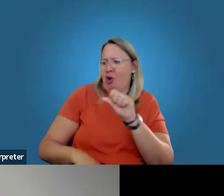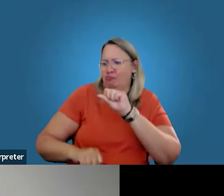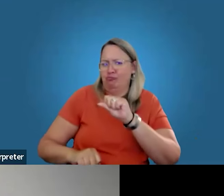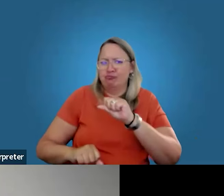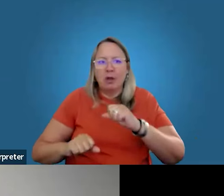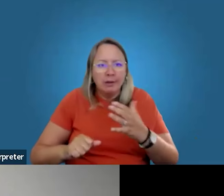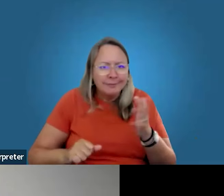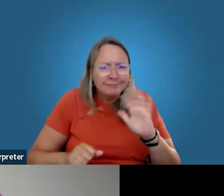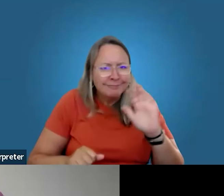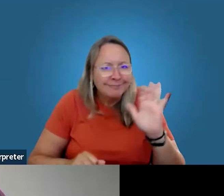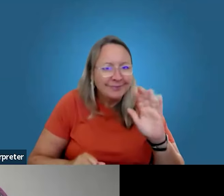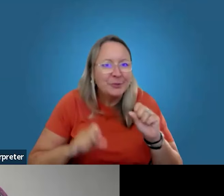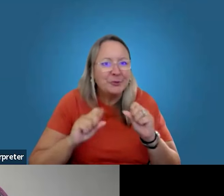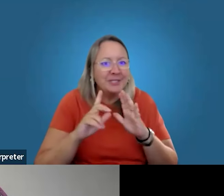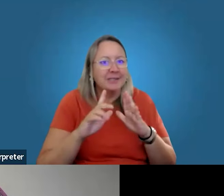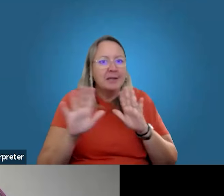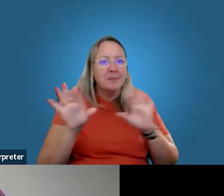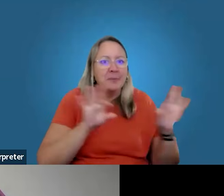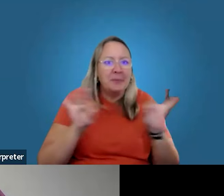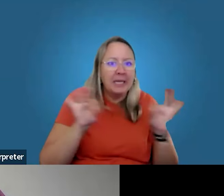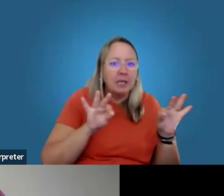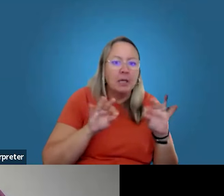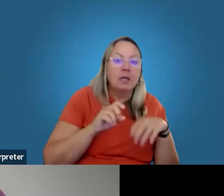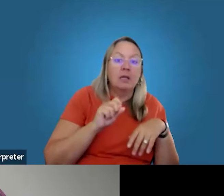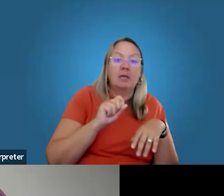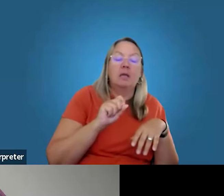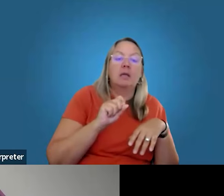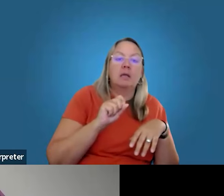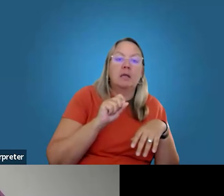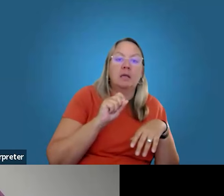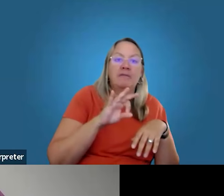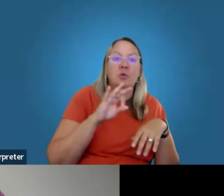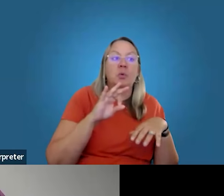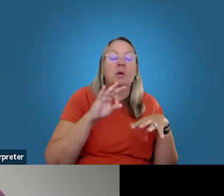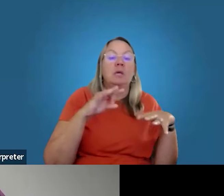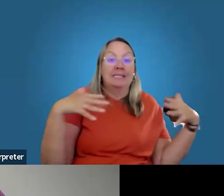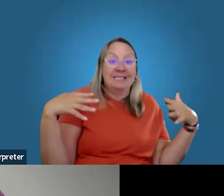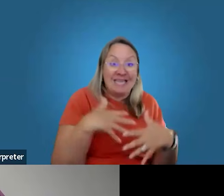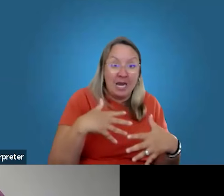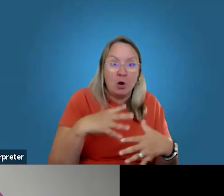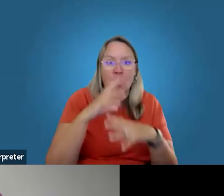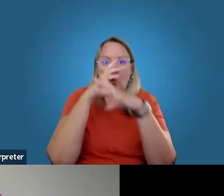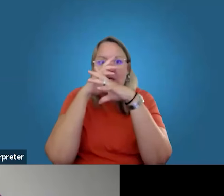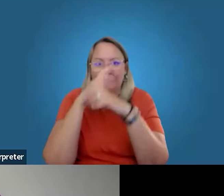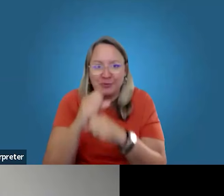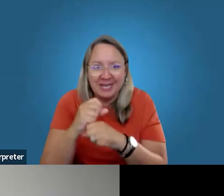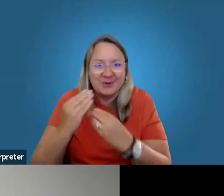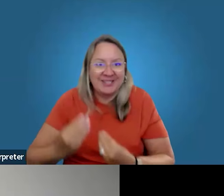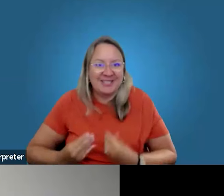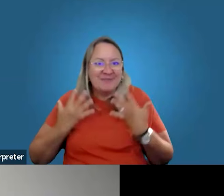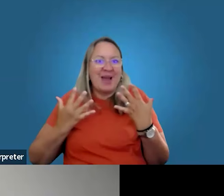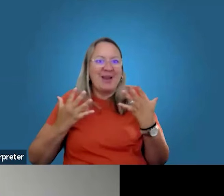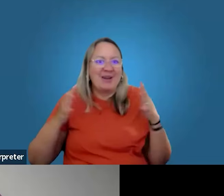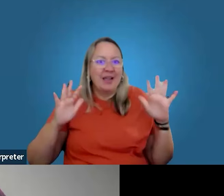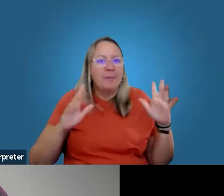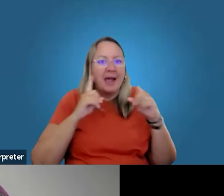in jeopardy, and you can choose whether you intrigue, scare, or inspire up front. So I think it's brilliant